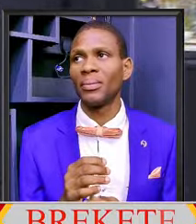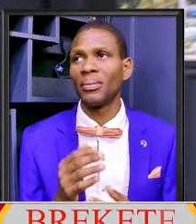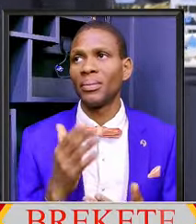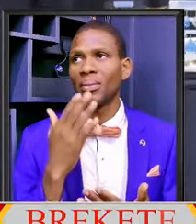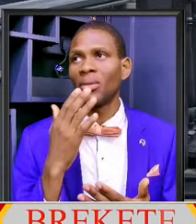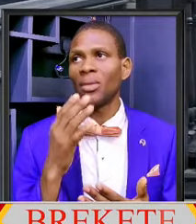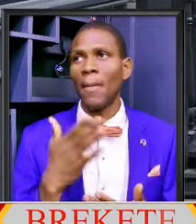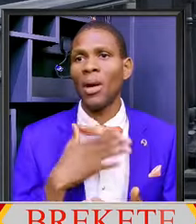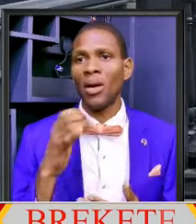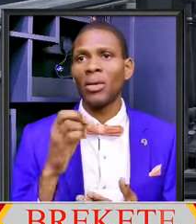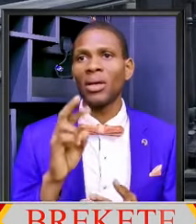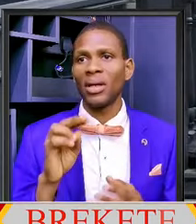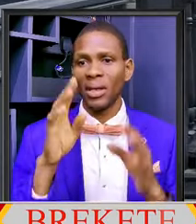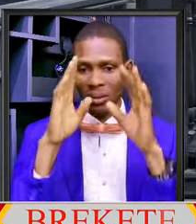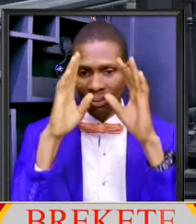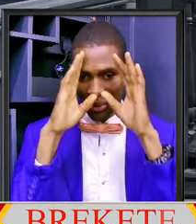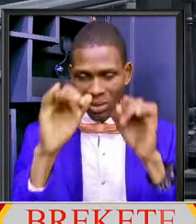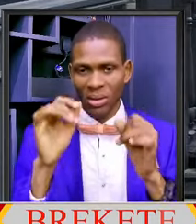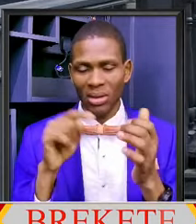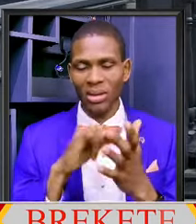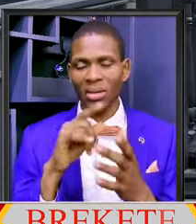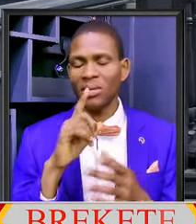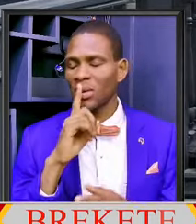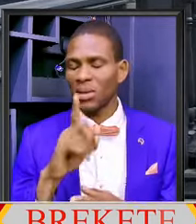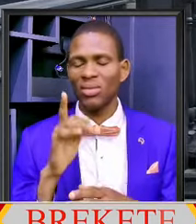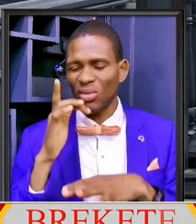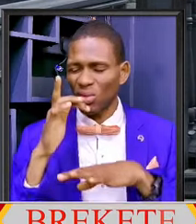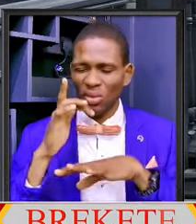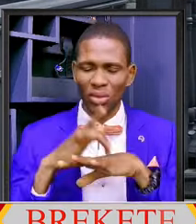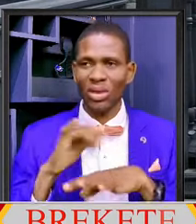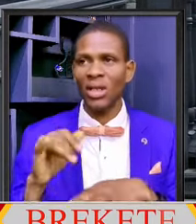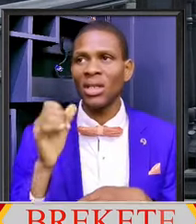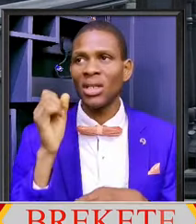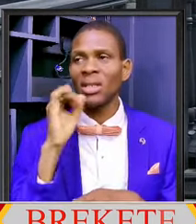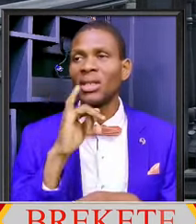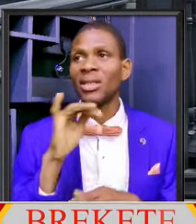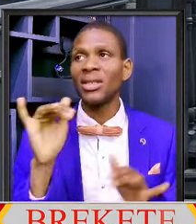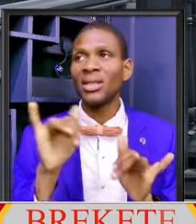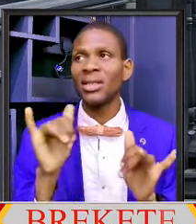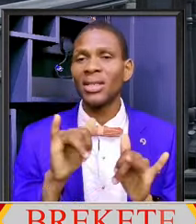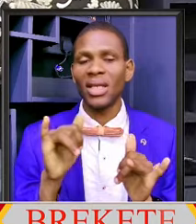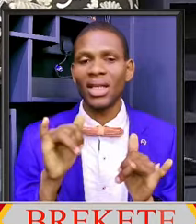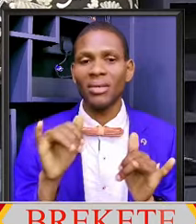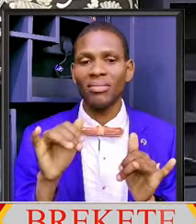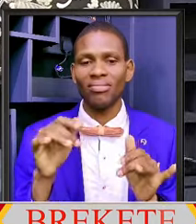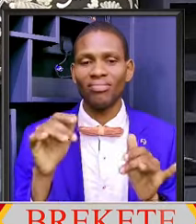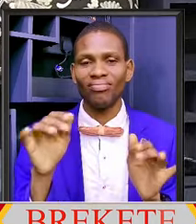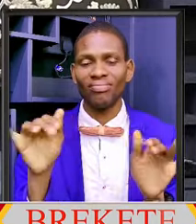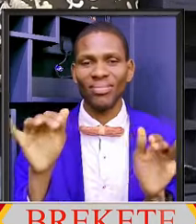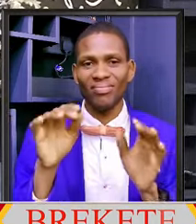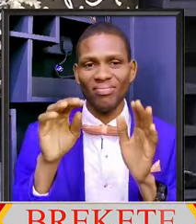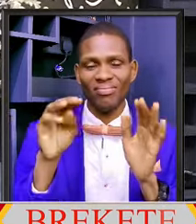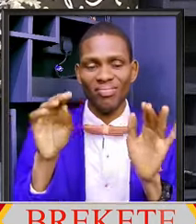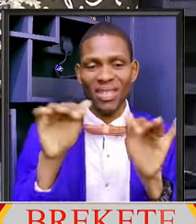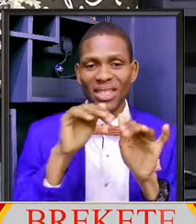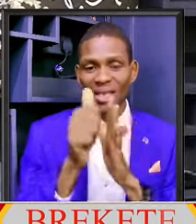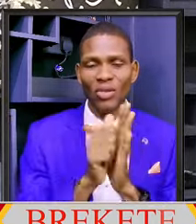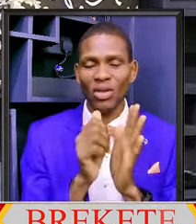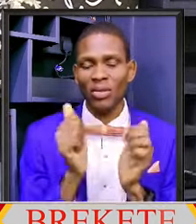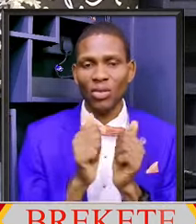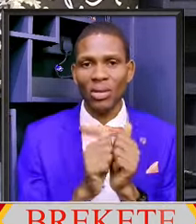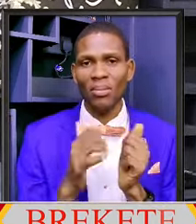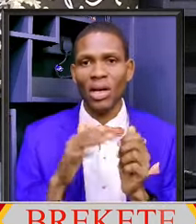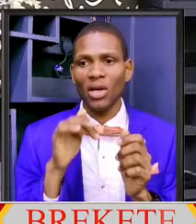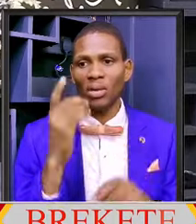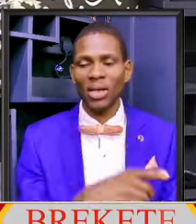My honorary president, this is really touching. She's the same size with my daughter. And just yesterday, I